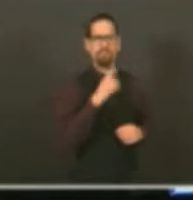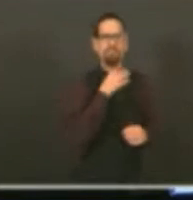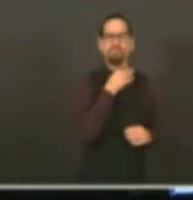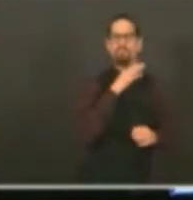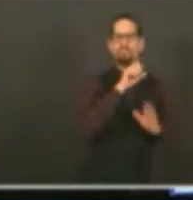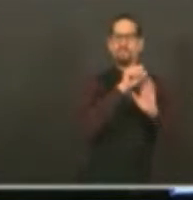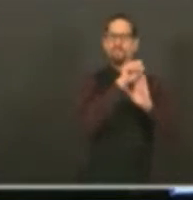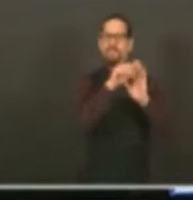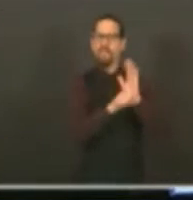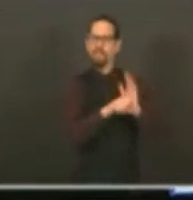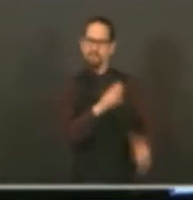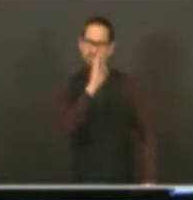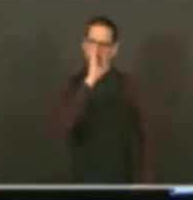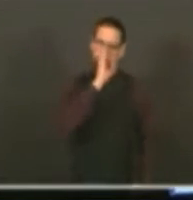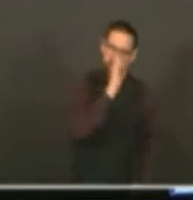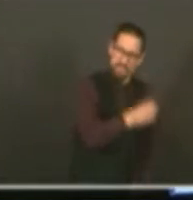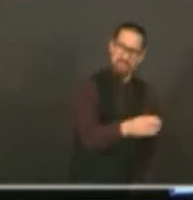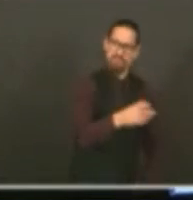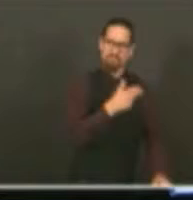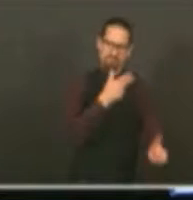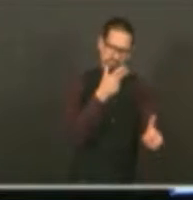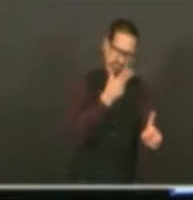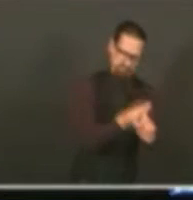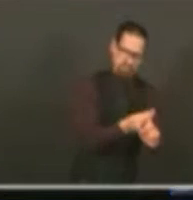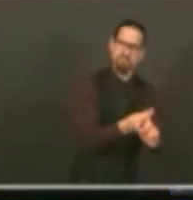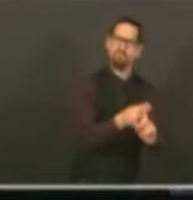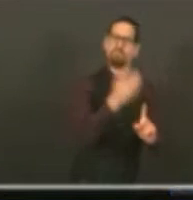when you have all of this structure in place.